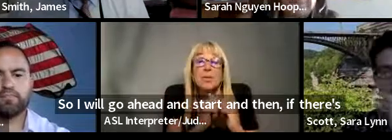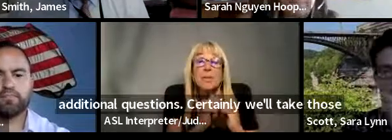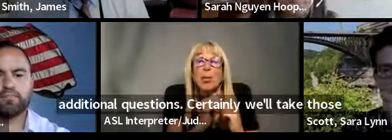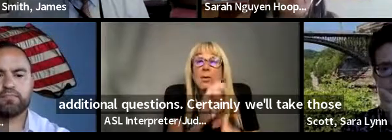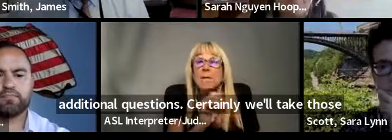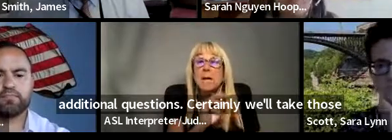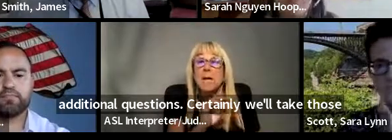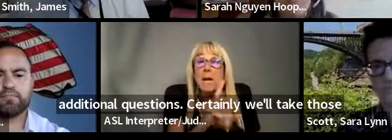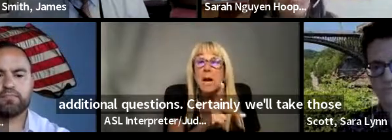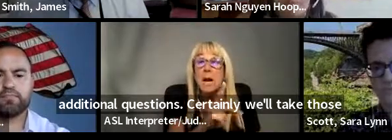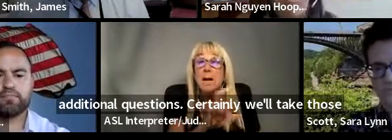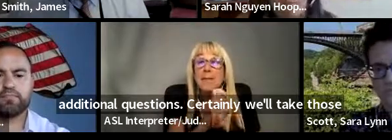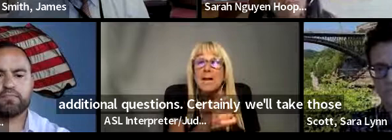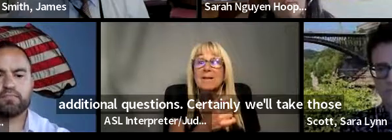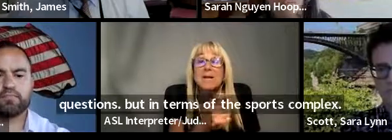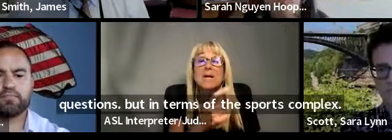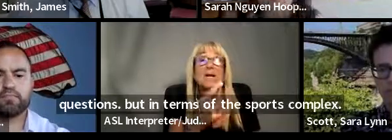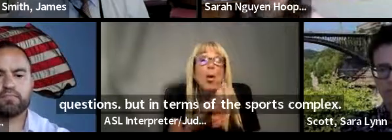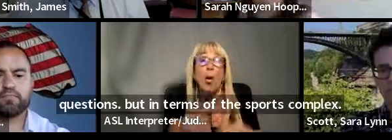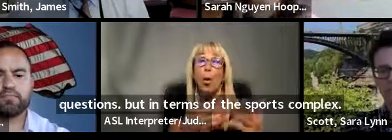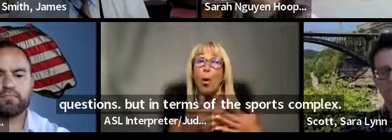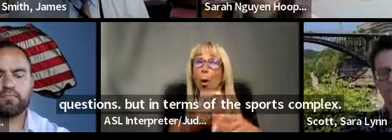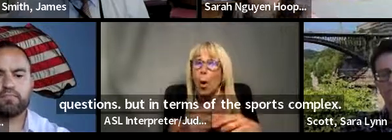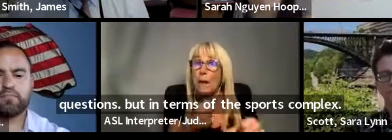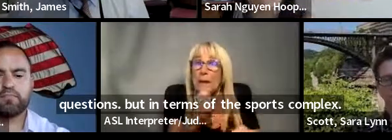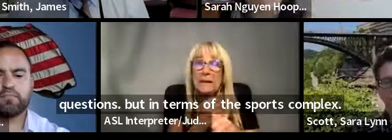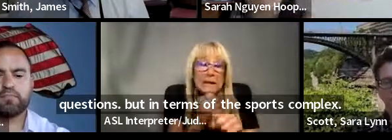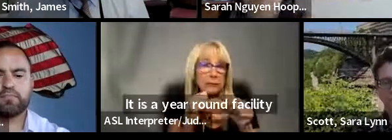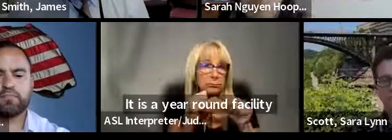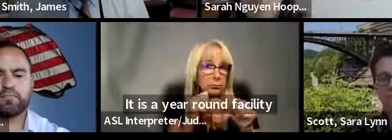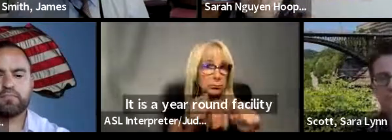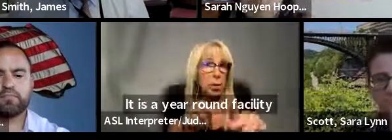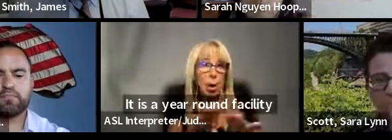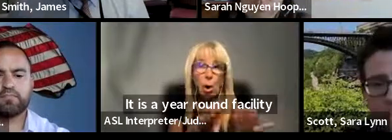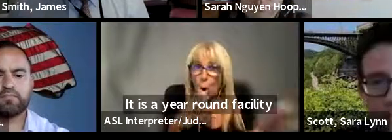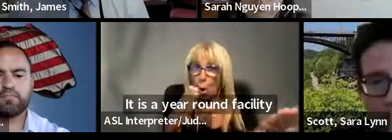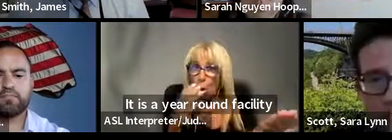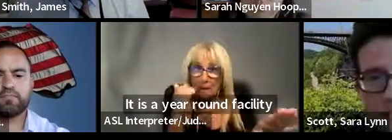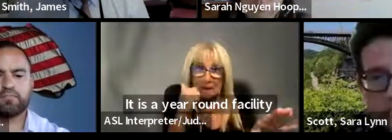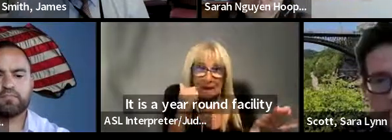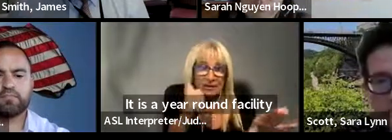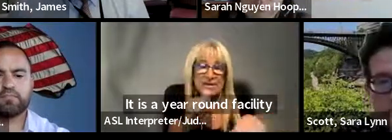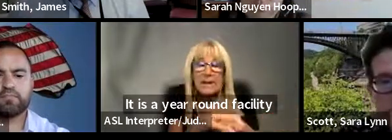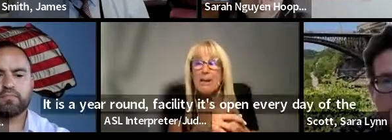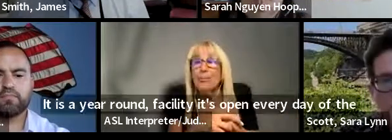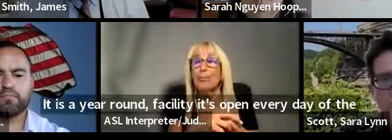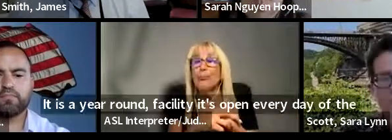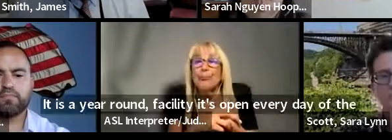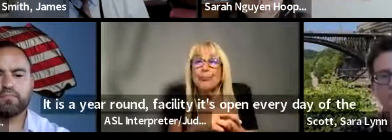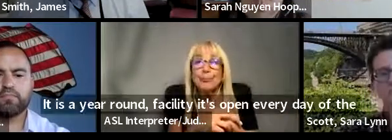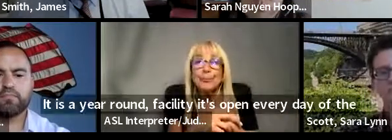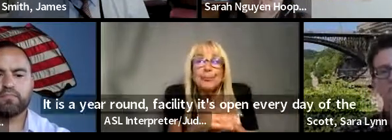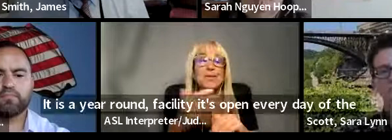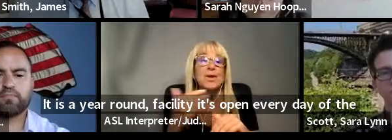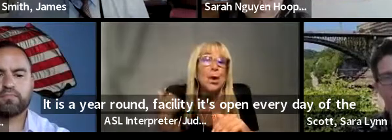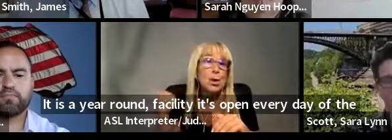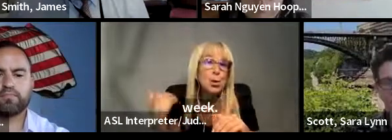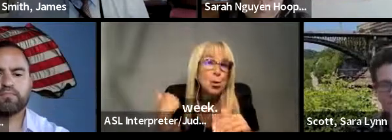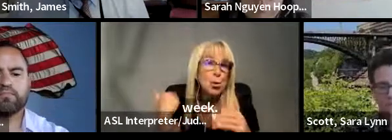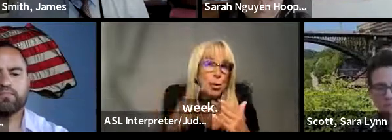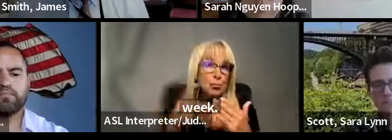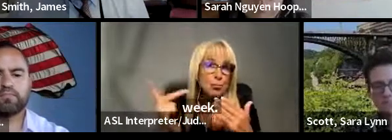a year-round facility. It's open every day of the week. We have a number of youth